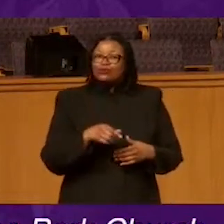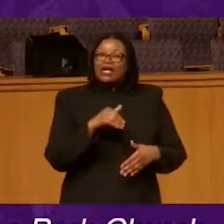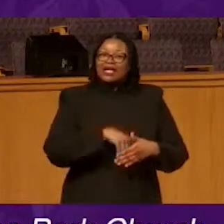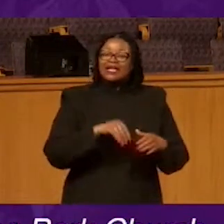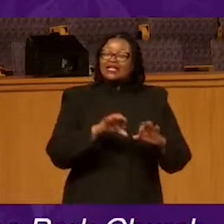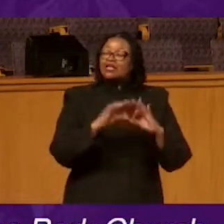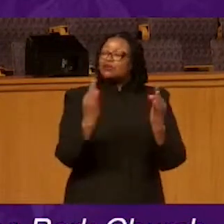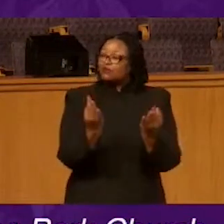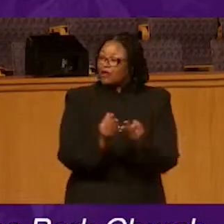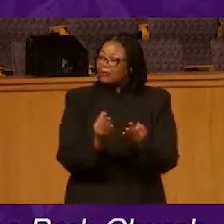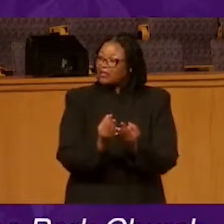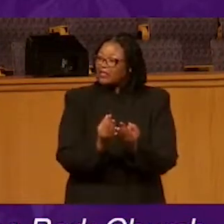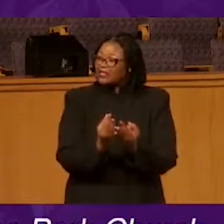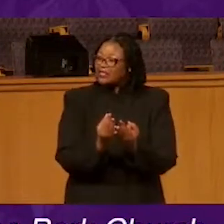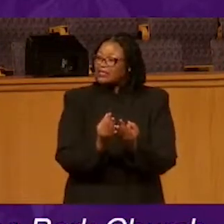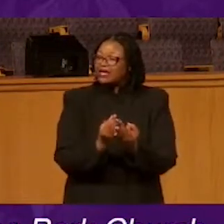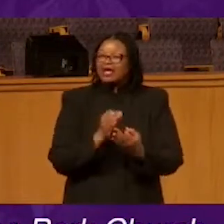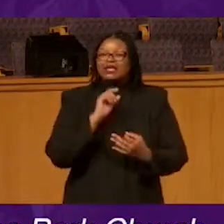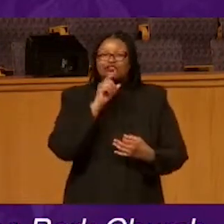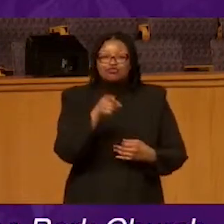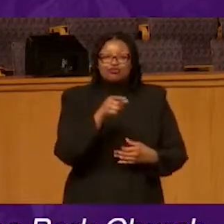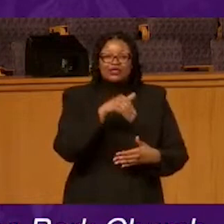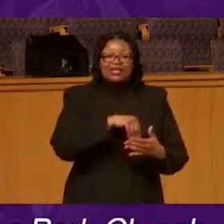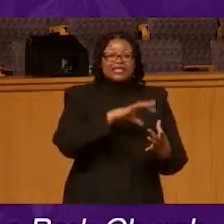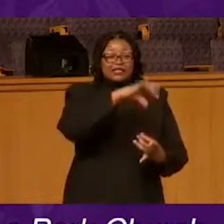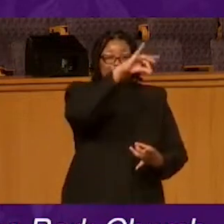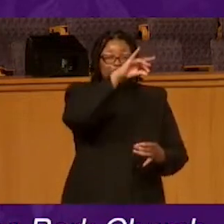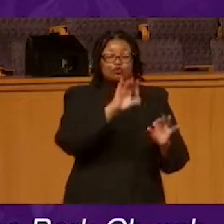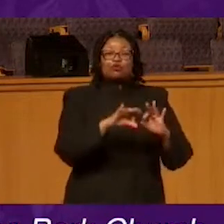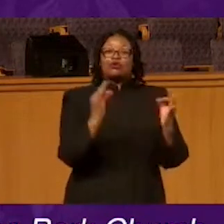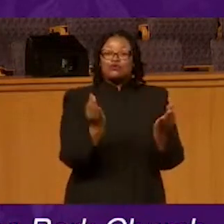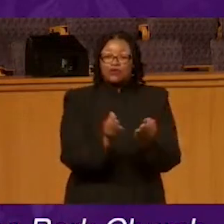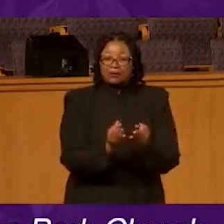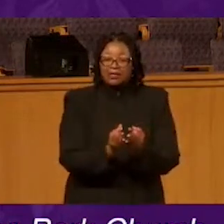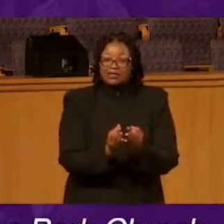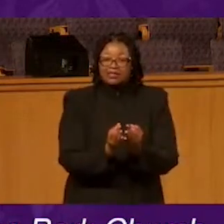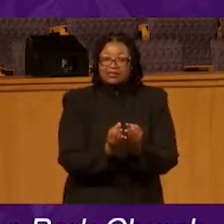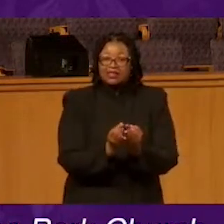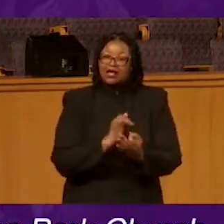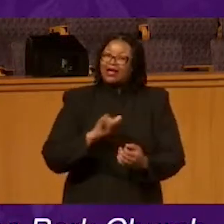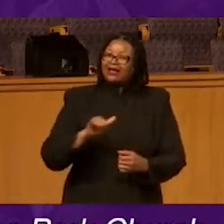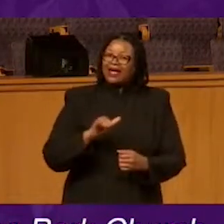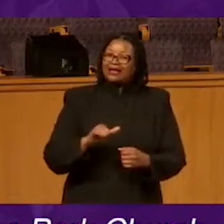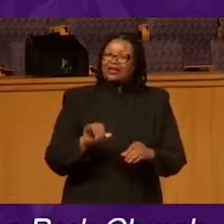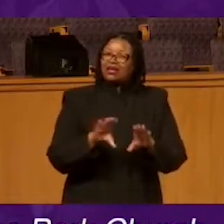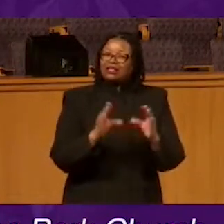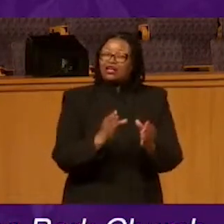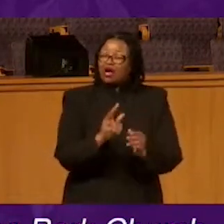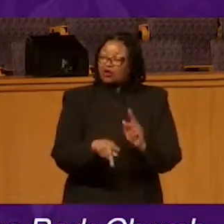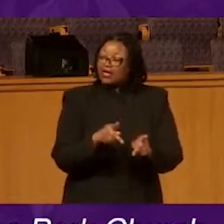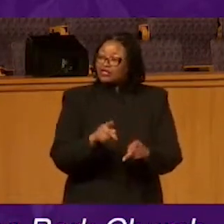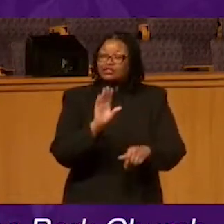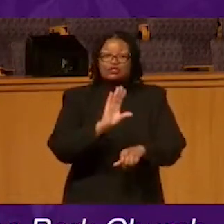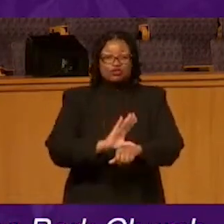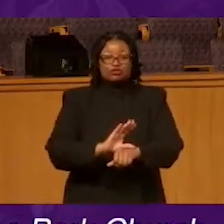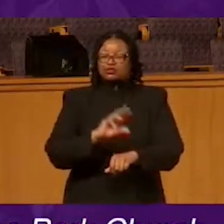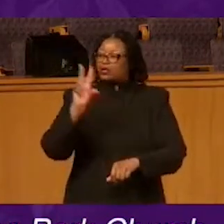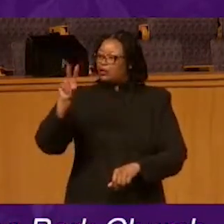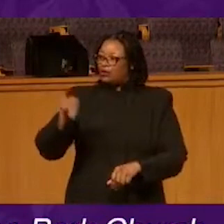adoptive families is also true of spiritual families and congregations. There are no perfect